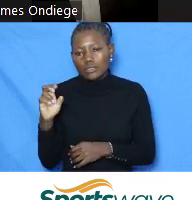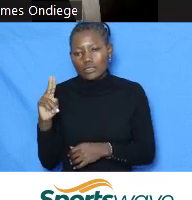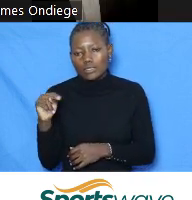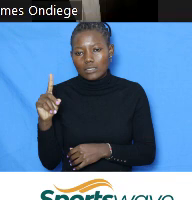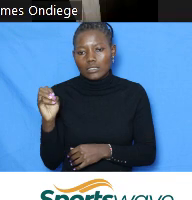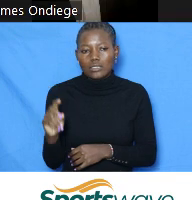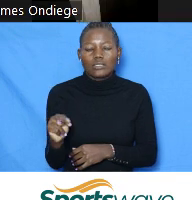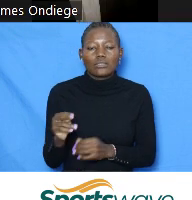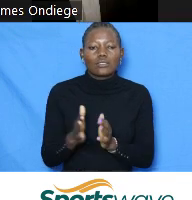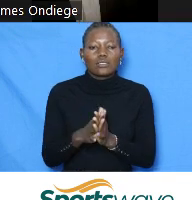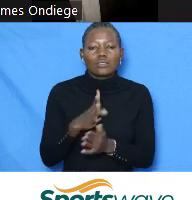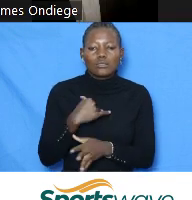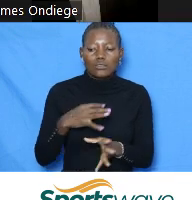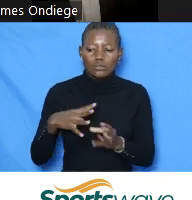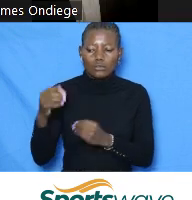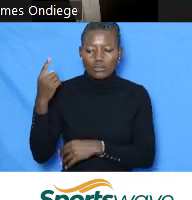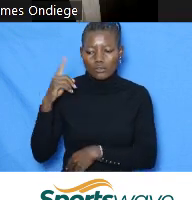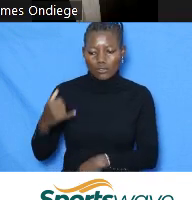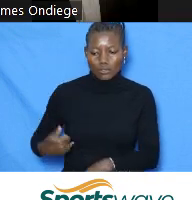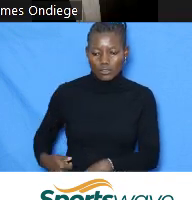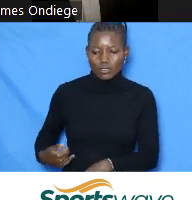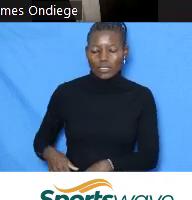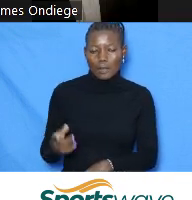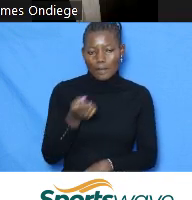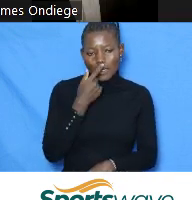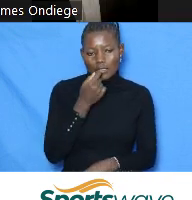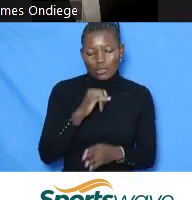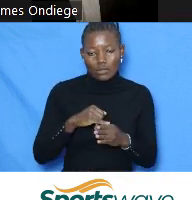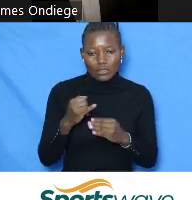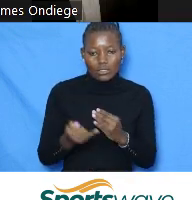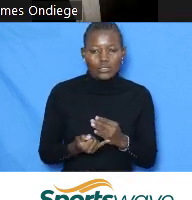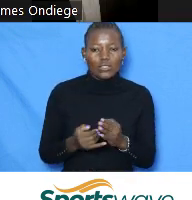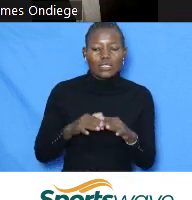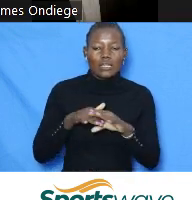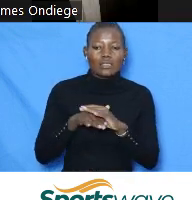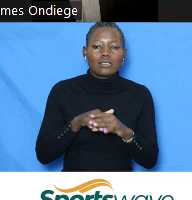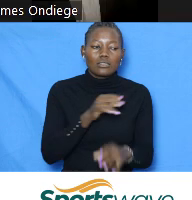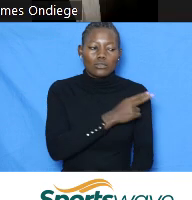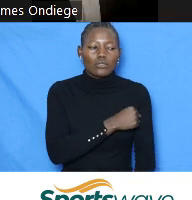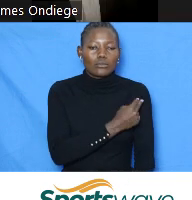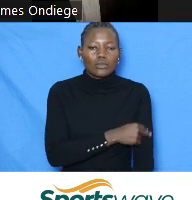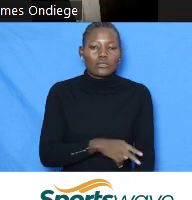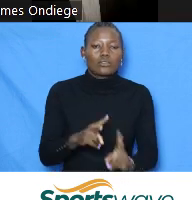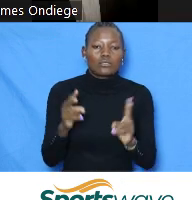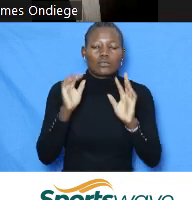need to go in for surgery. Medical aid, which is insurance, access to a hospital is very, very